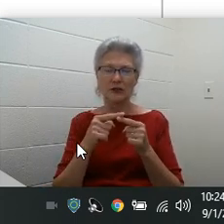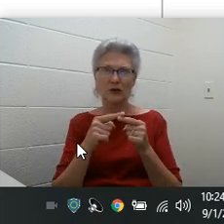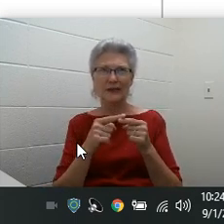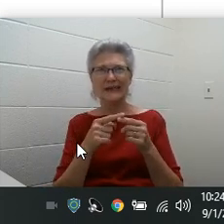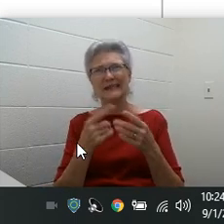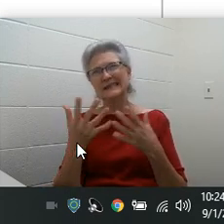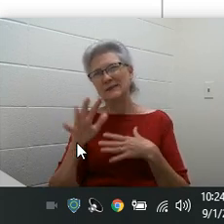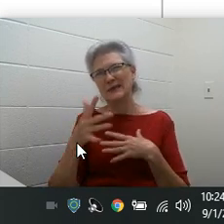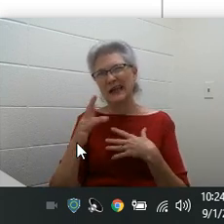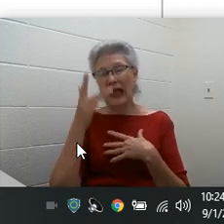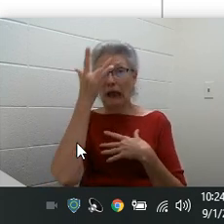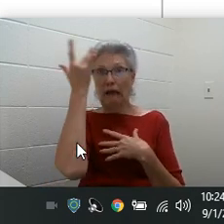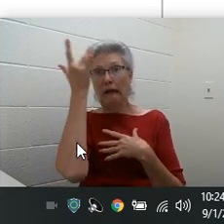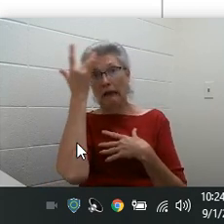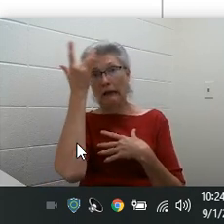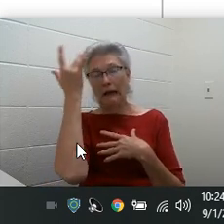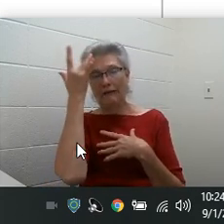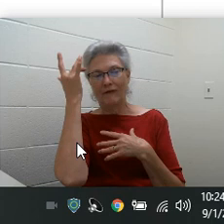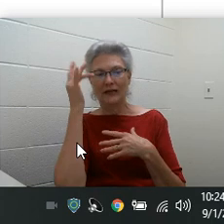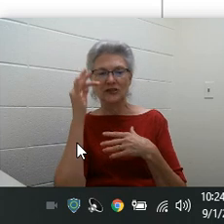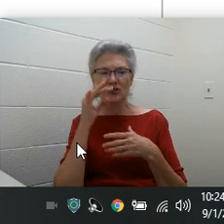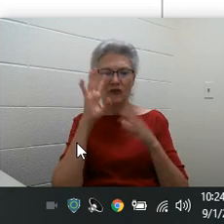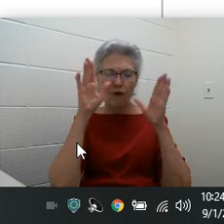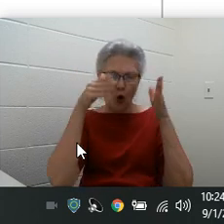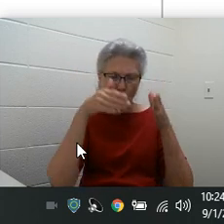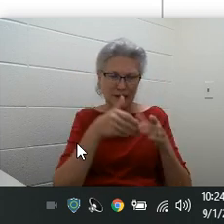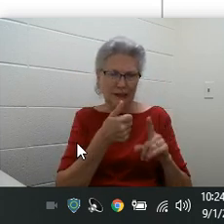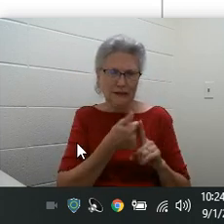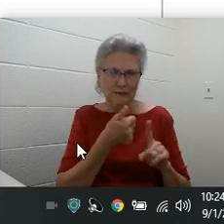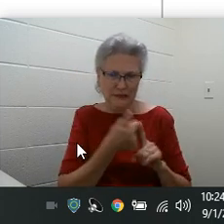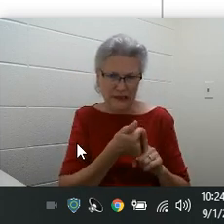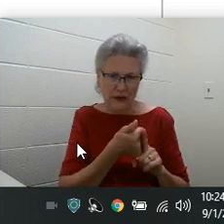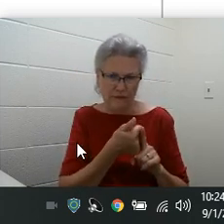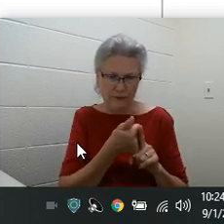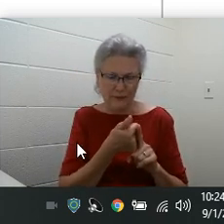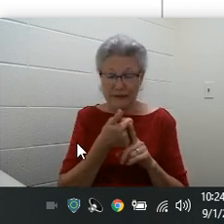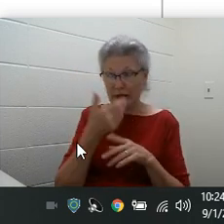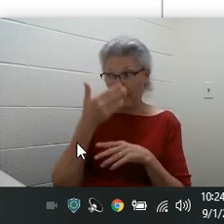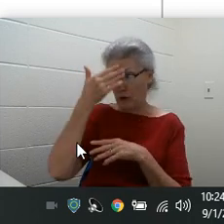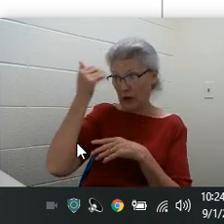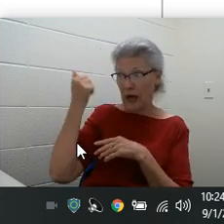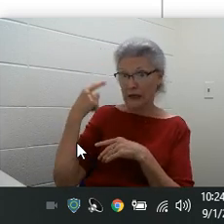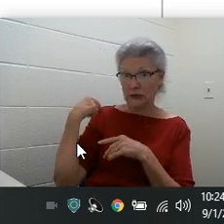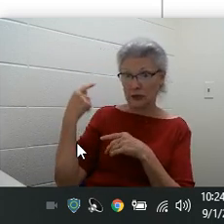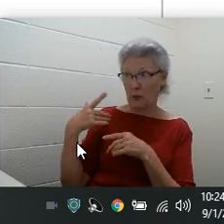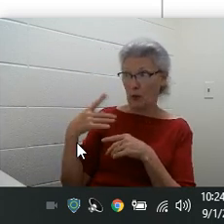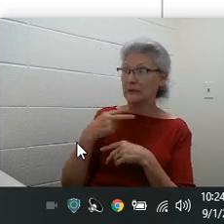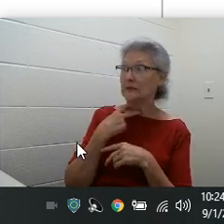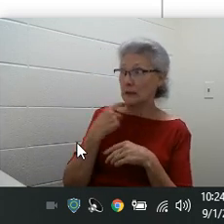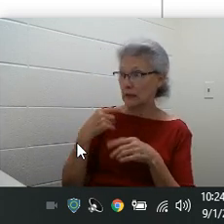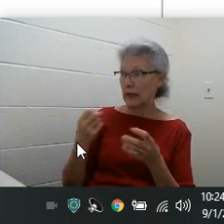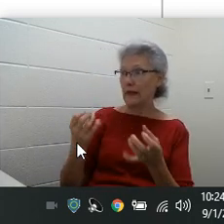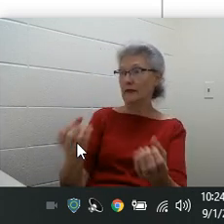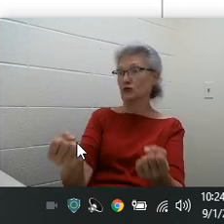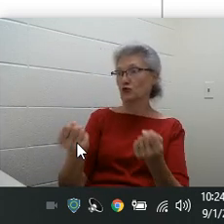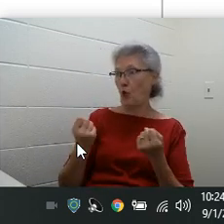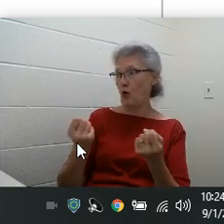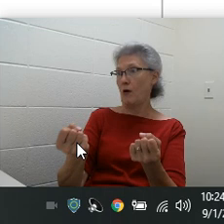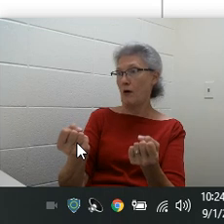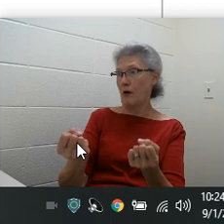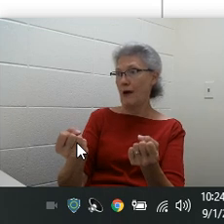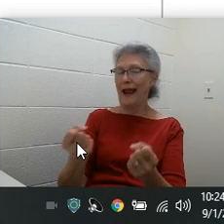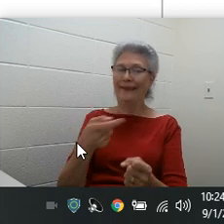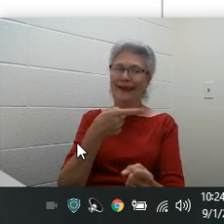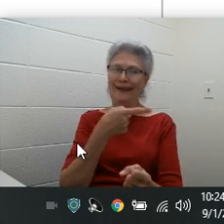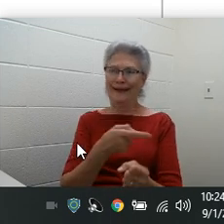forgetful and kind of just into himself, where he kind of forgot that Tinkerbell was in the drawer and that he was the one who put her